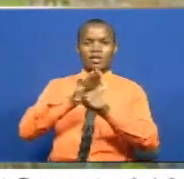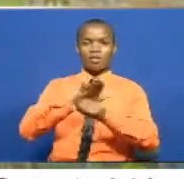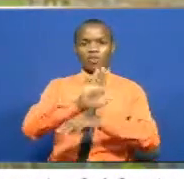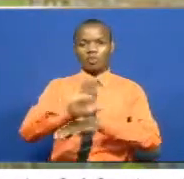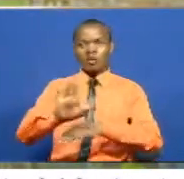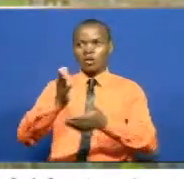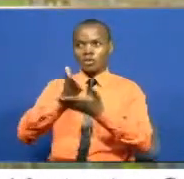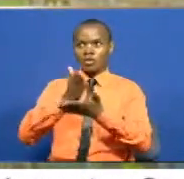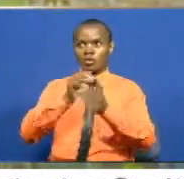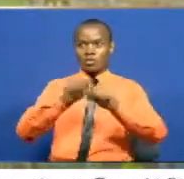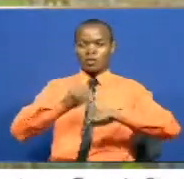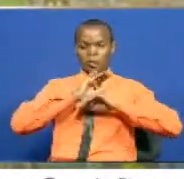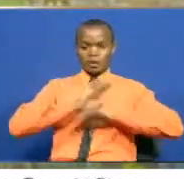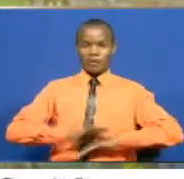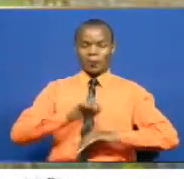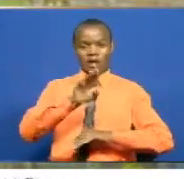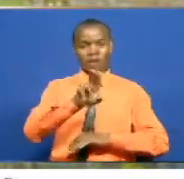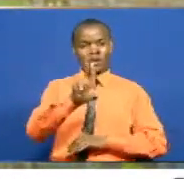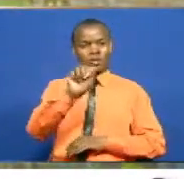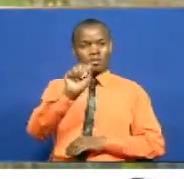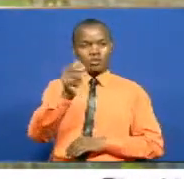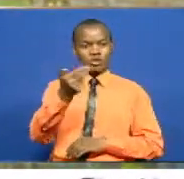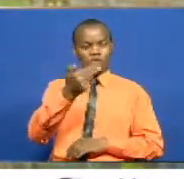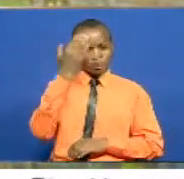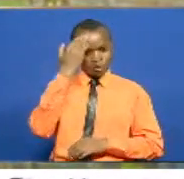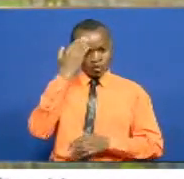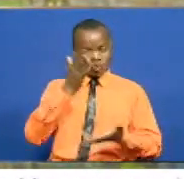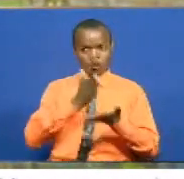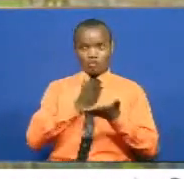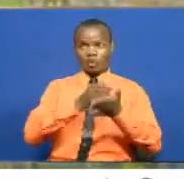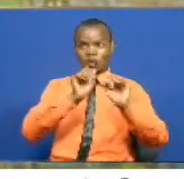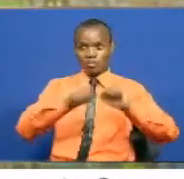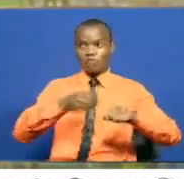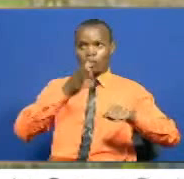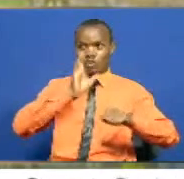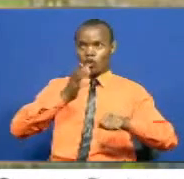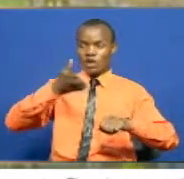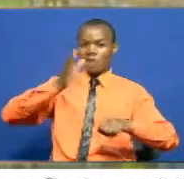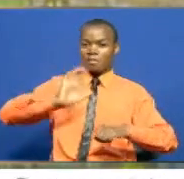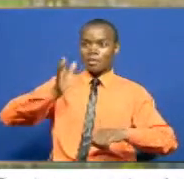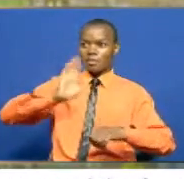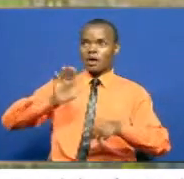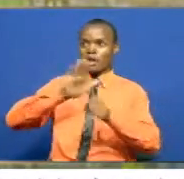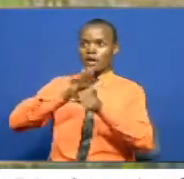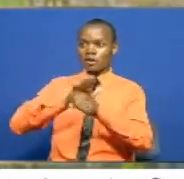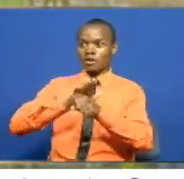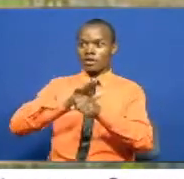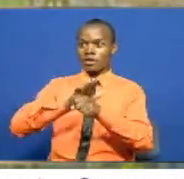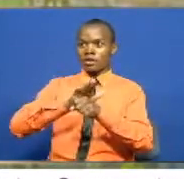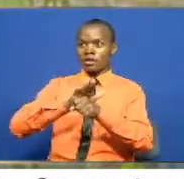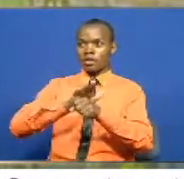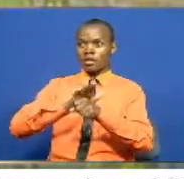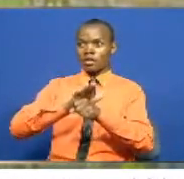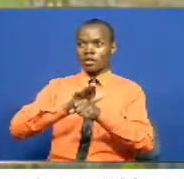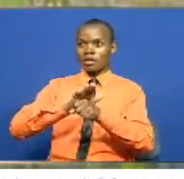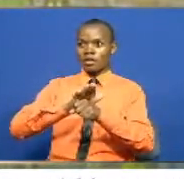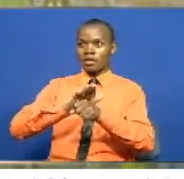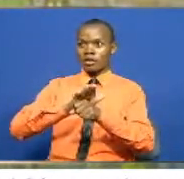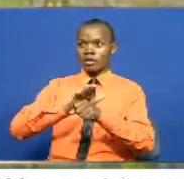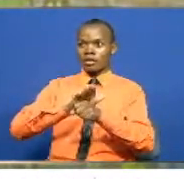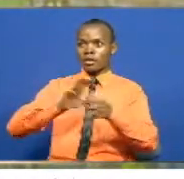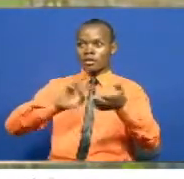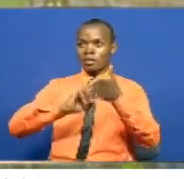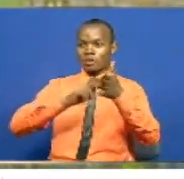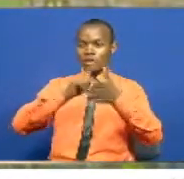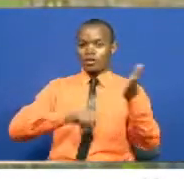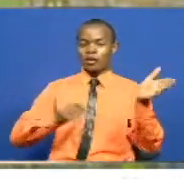got to go rest. Bush, I know you also need to hydrate a lot. Three bottles of water within that 1 hour means that Coach